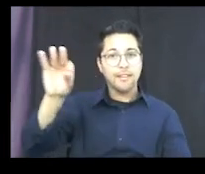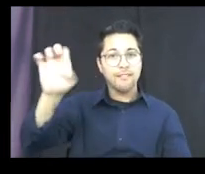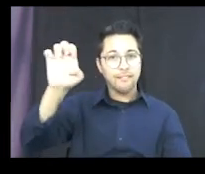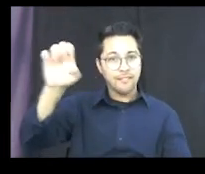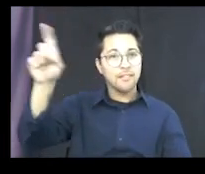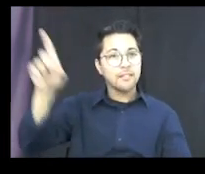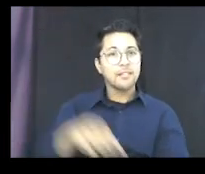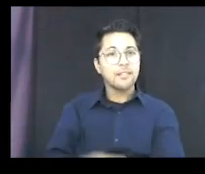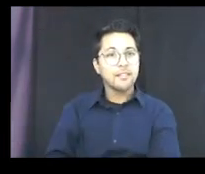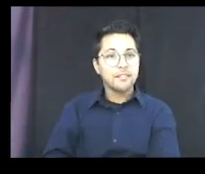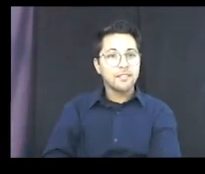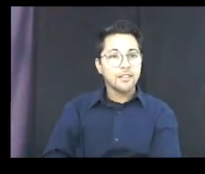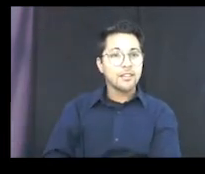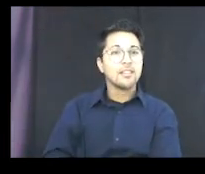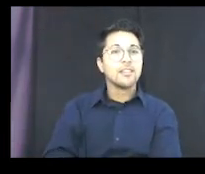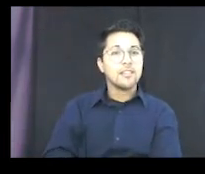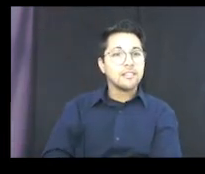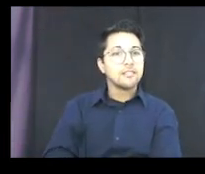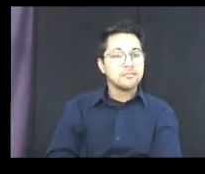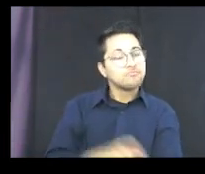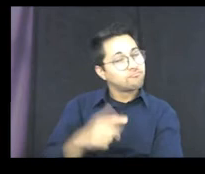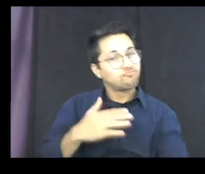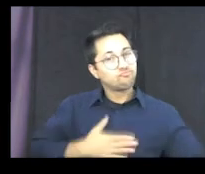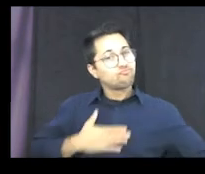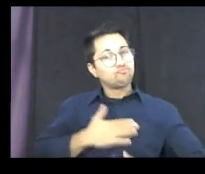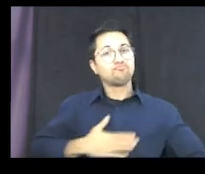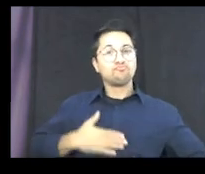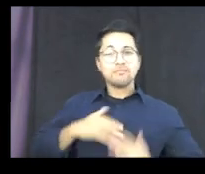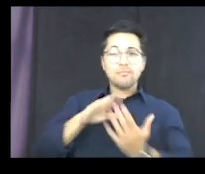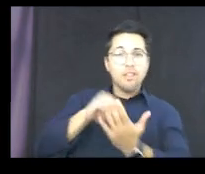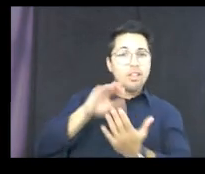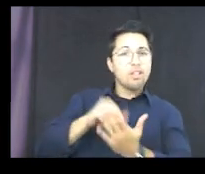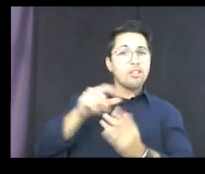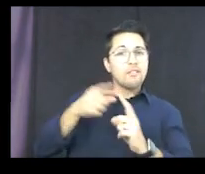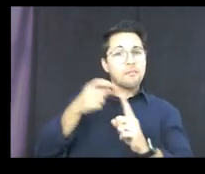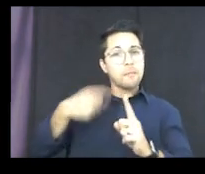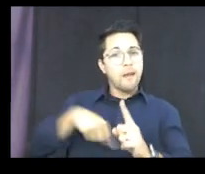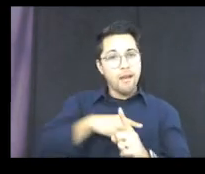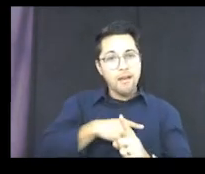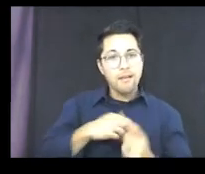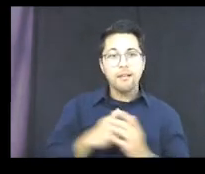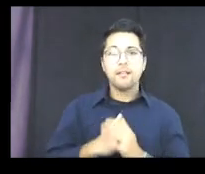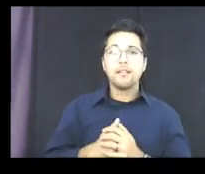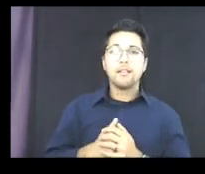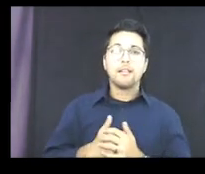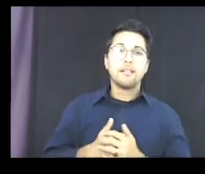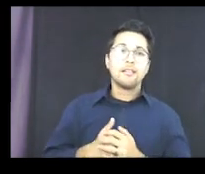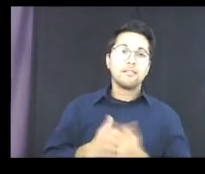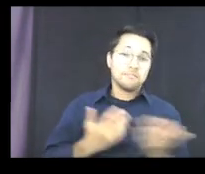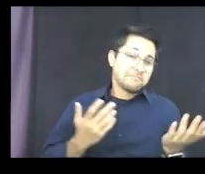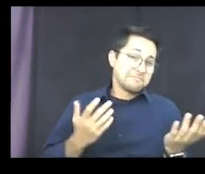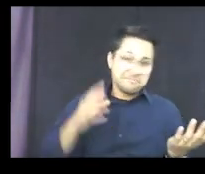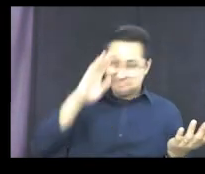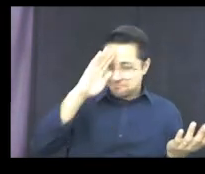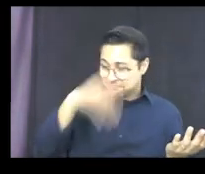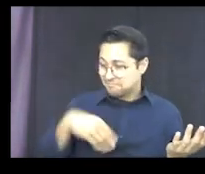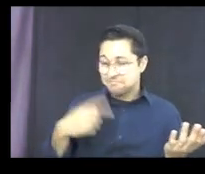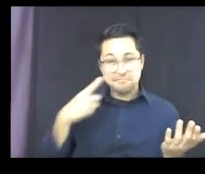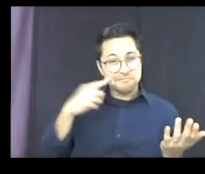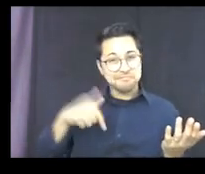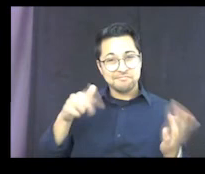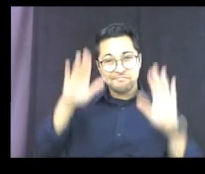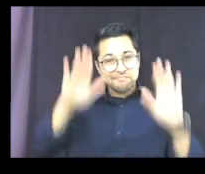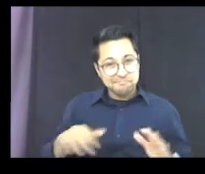Family Cafe enjoy and learn from us. I think it's